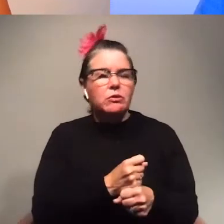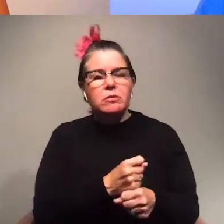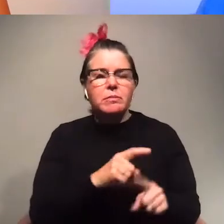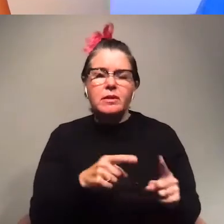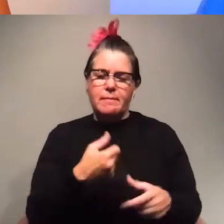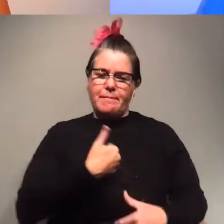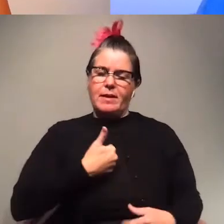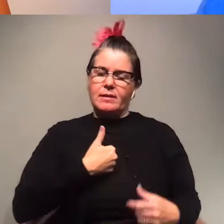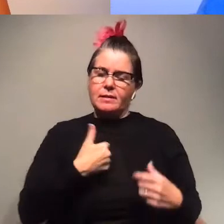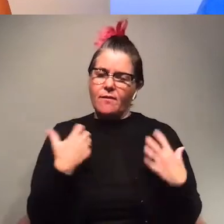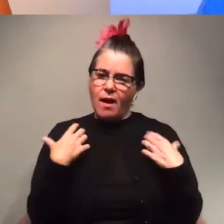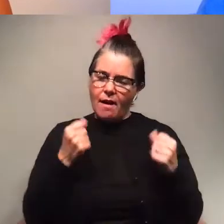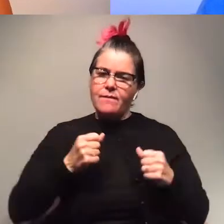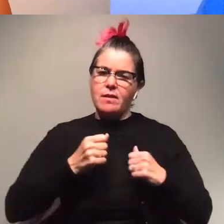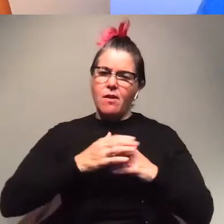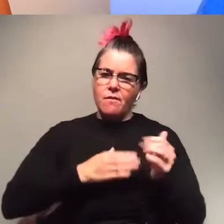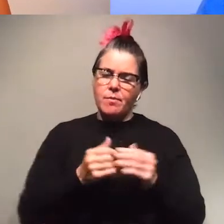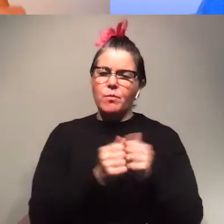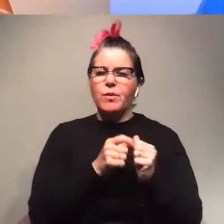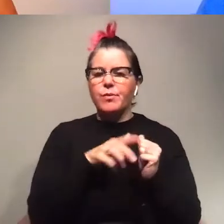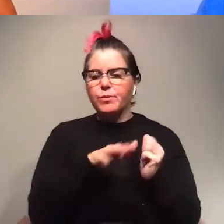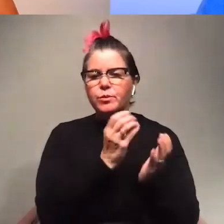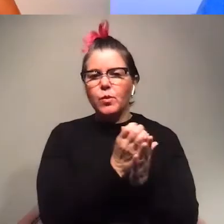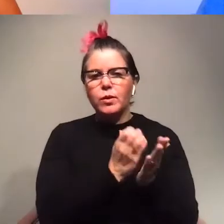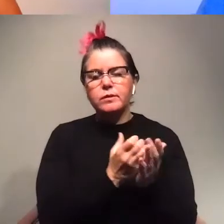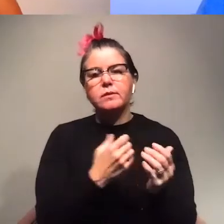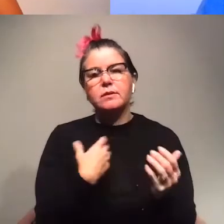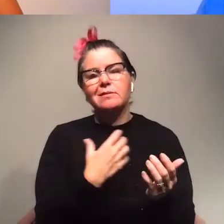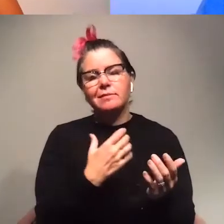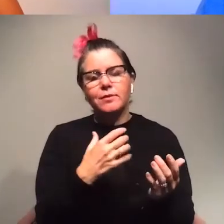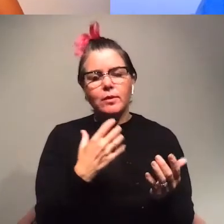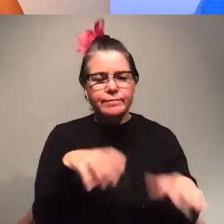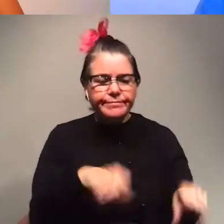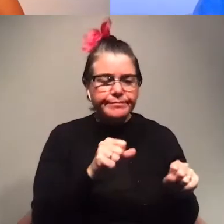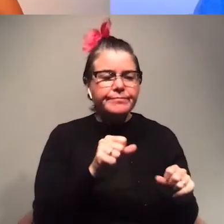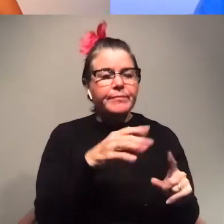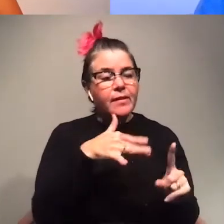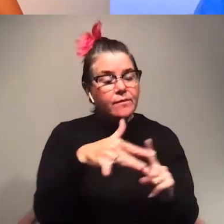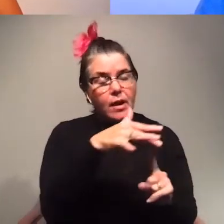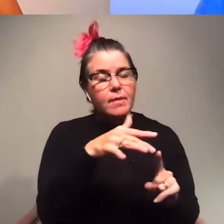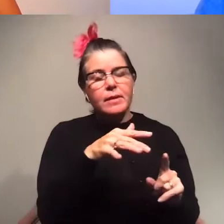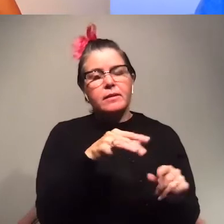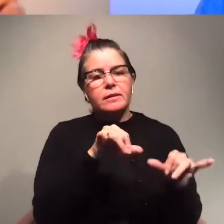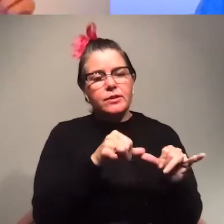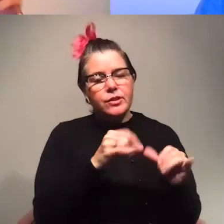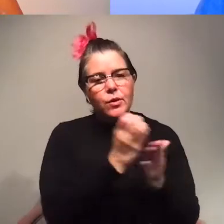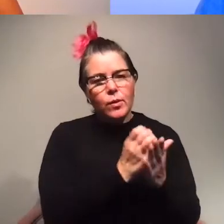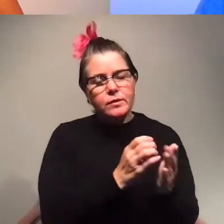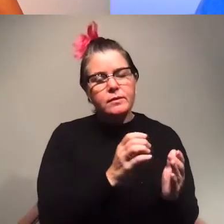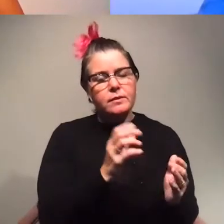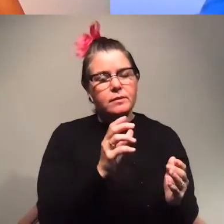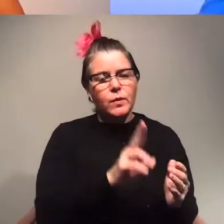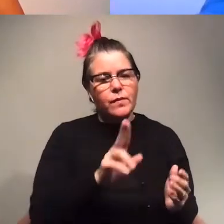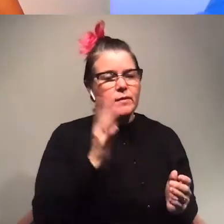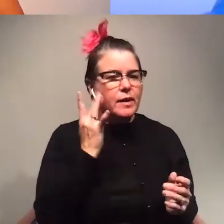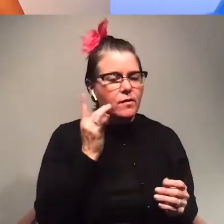and comfortable with the coursework. So I ended up taking some of the environmental engineering classes at the University of California, Berkeley. I did